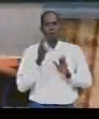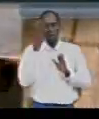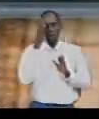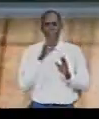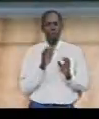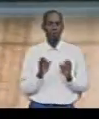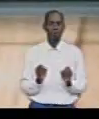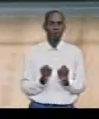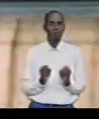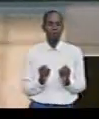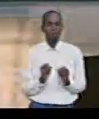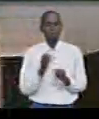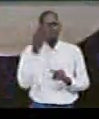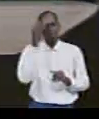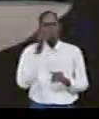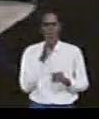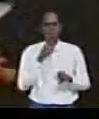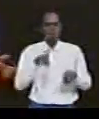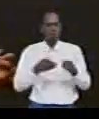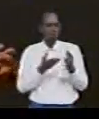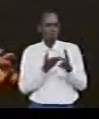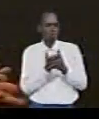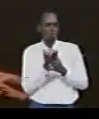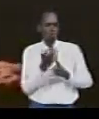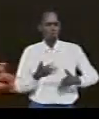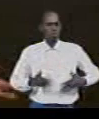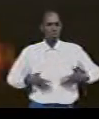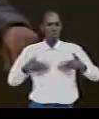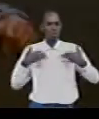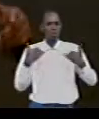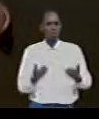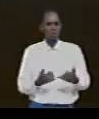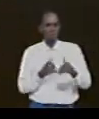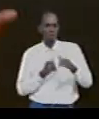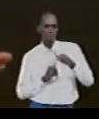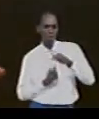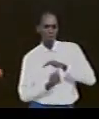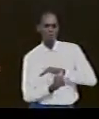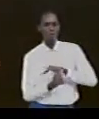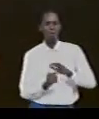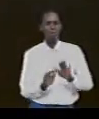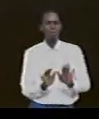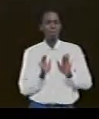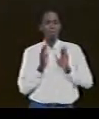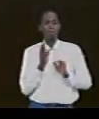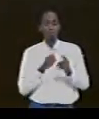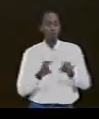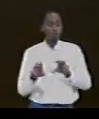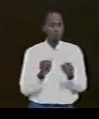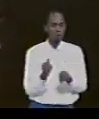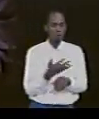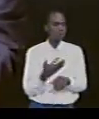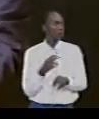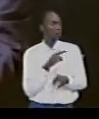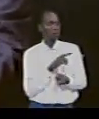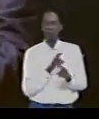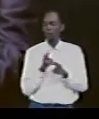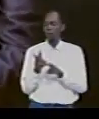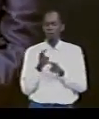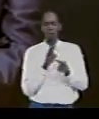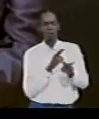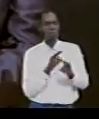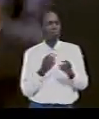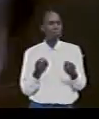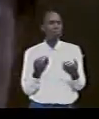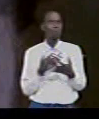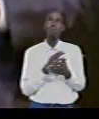why are you going through life now under fear? If you want to do anything now, you look here, you look there.